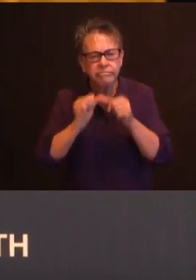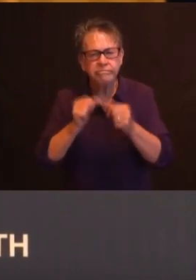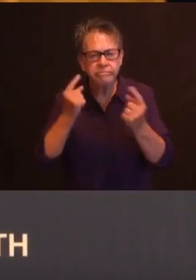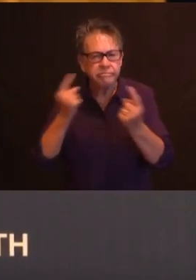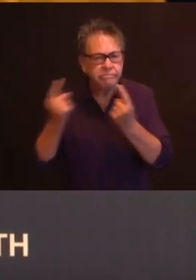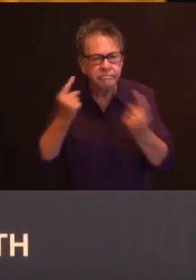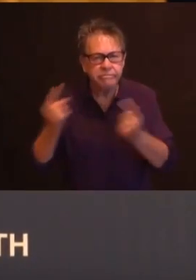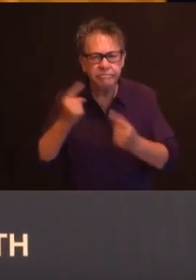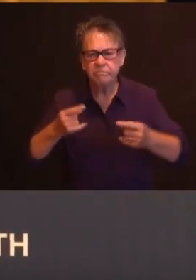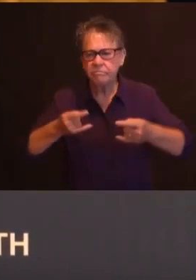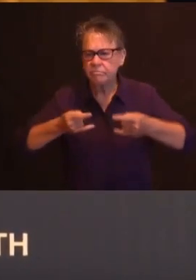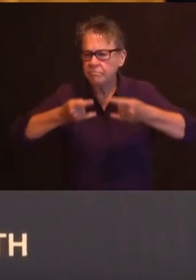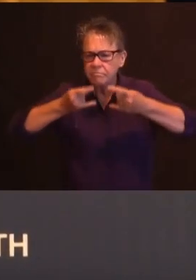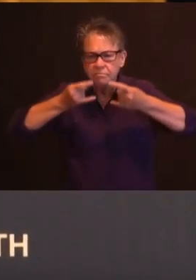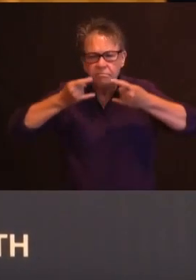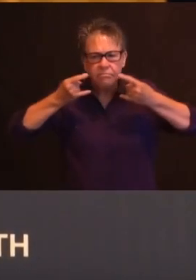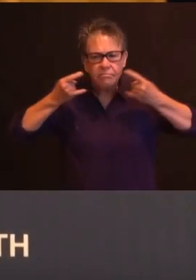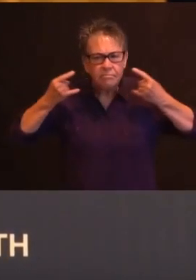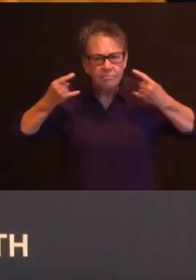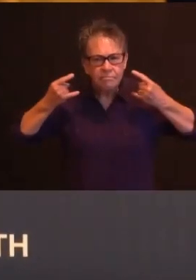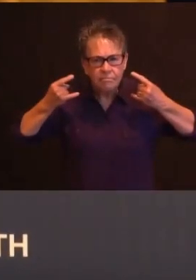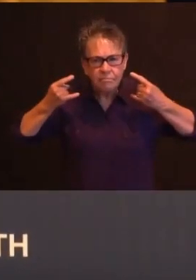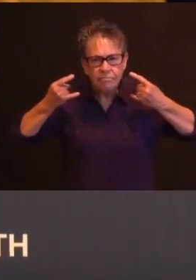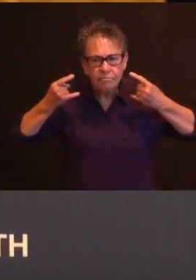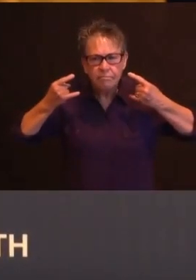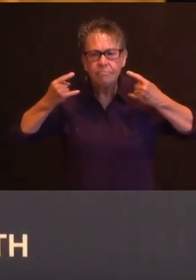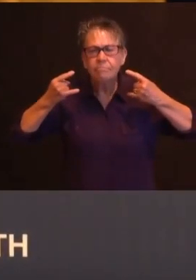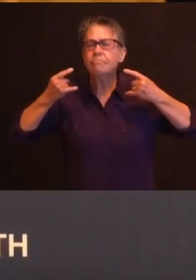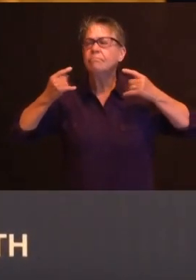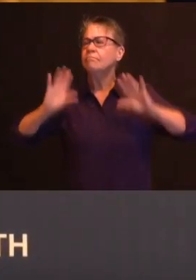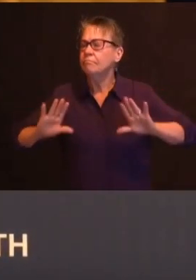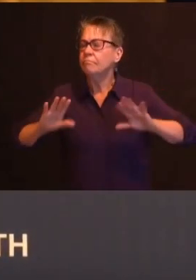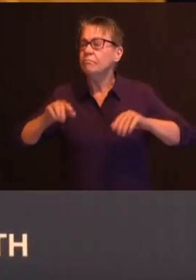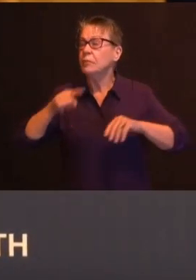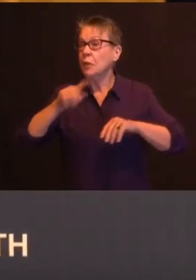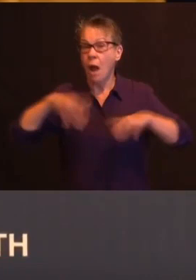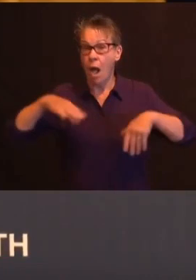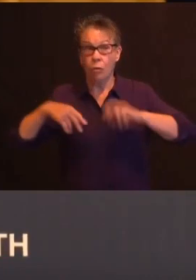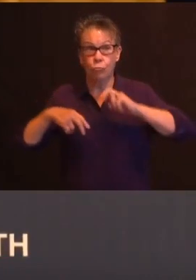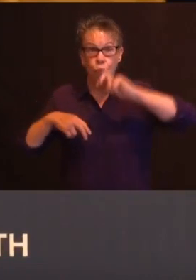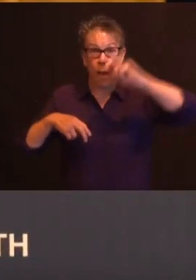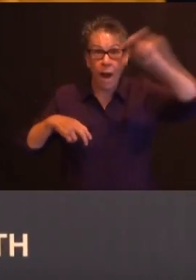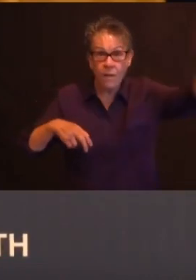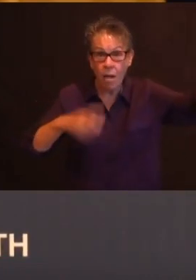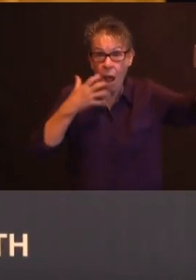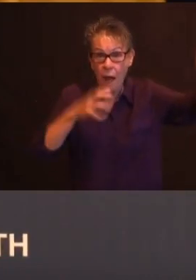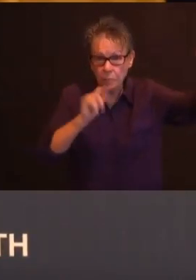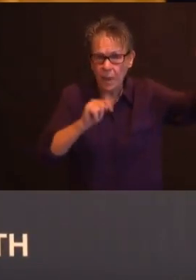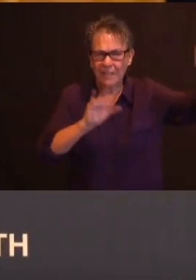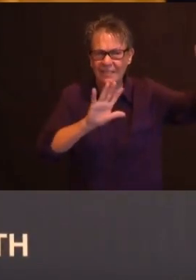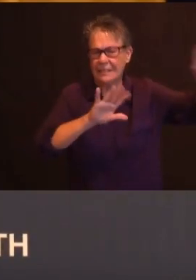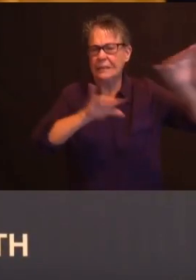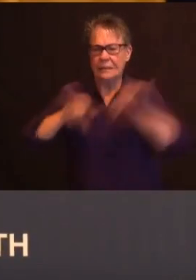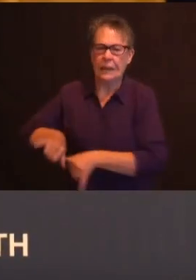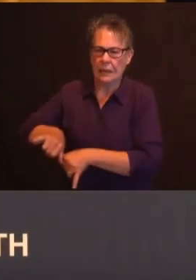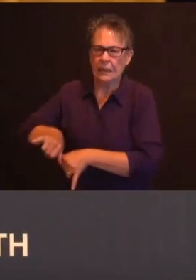keep doing what you've been doing. Social distance, wear a face covering, wash your hands, as Tina said, with soap and